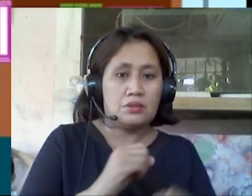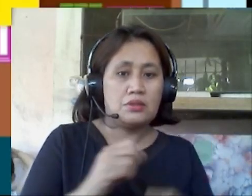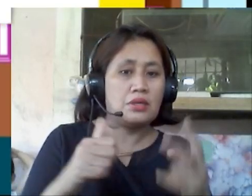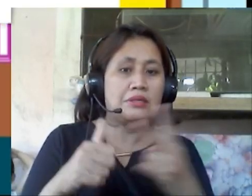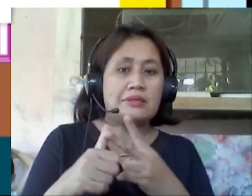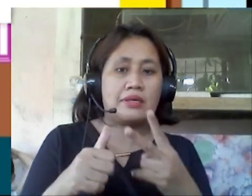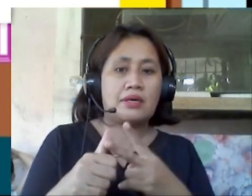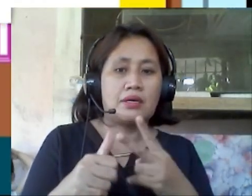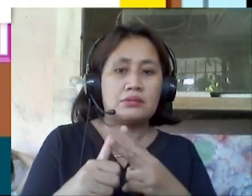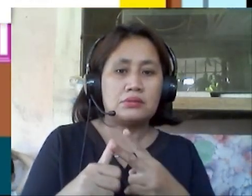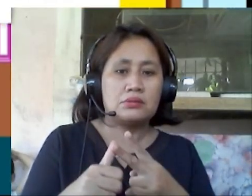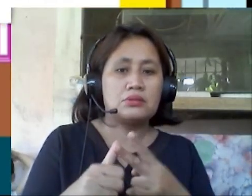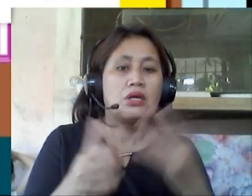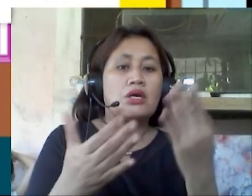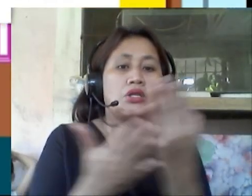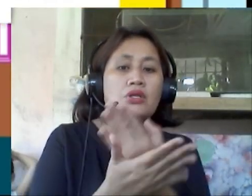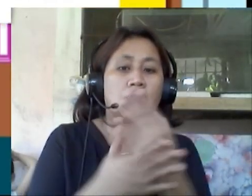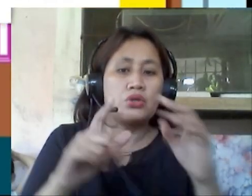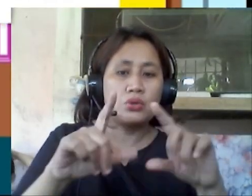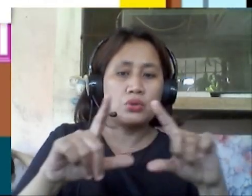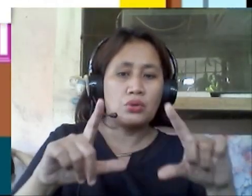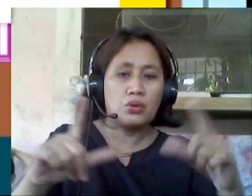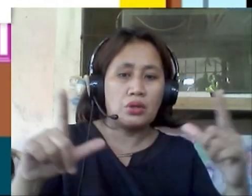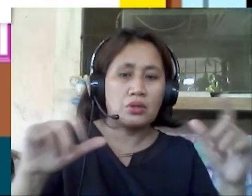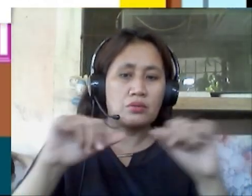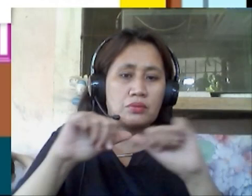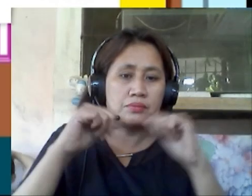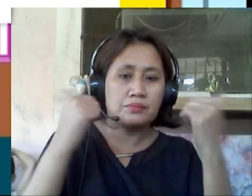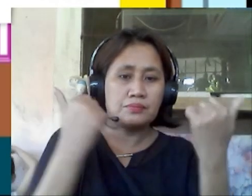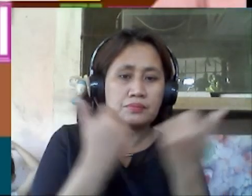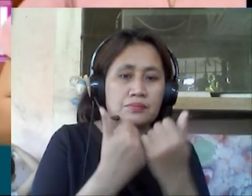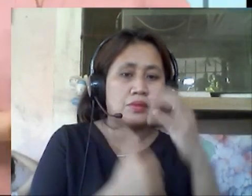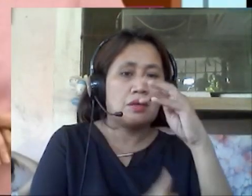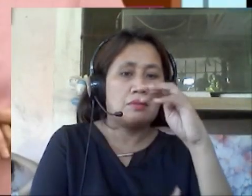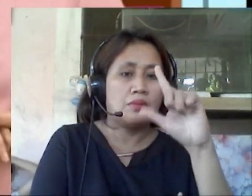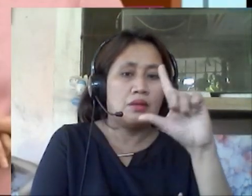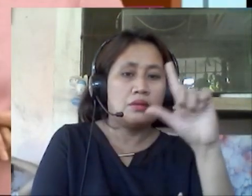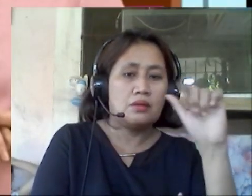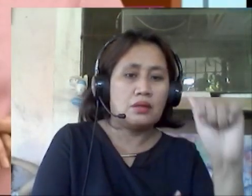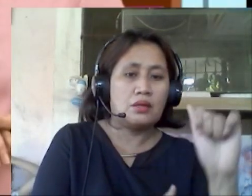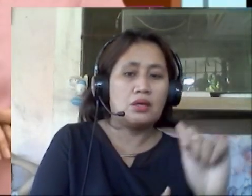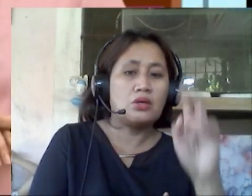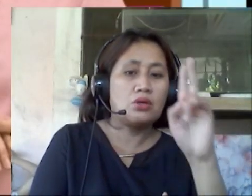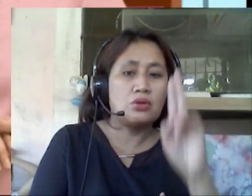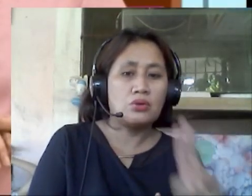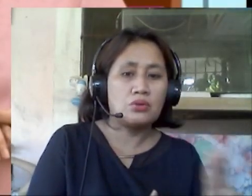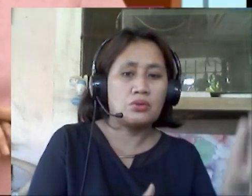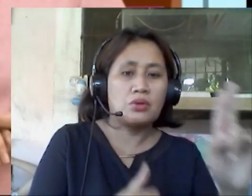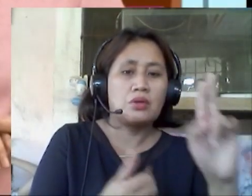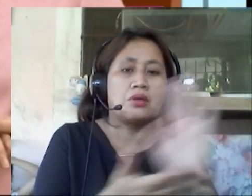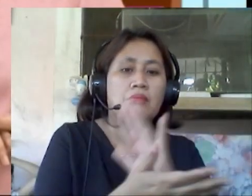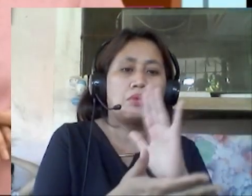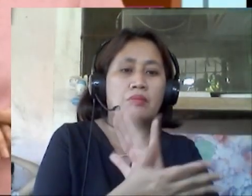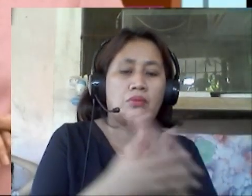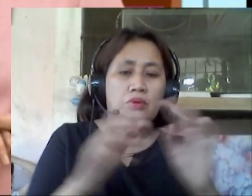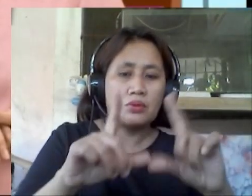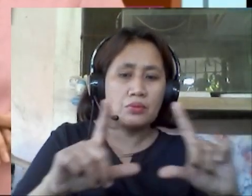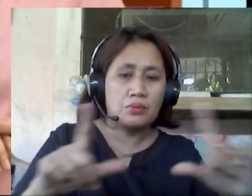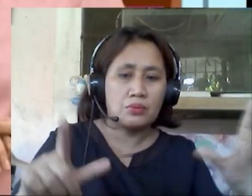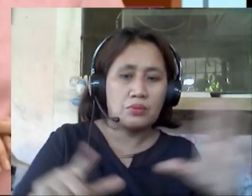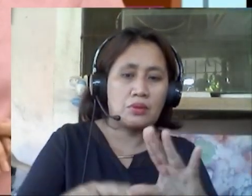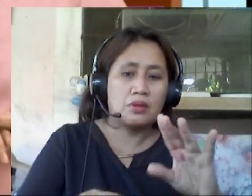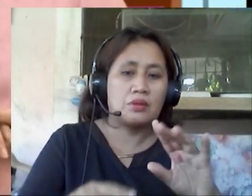Second, we have the Modern Language Association or MLA style, which is used for writing papers on literature and